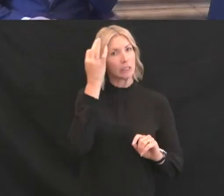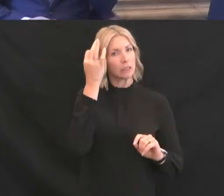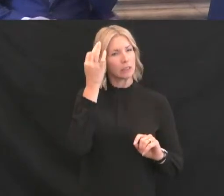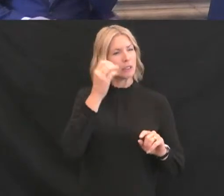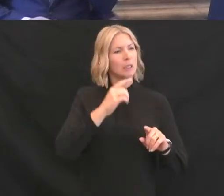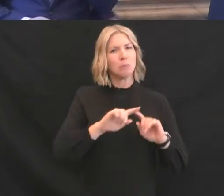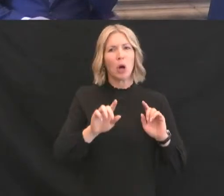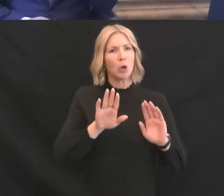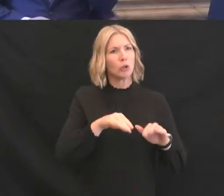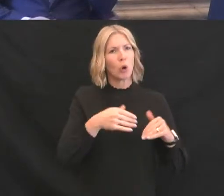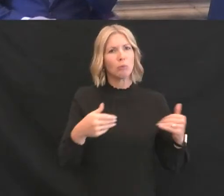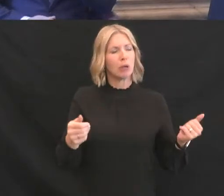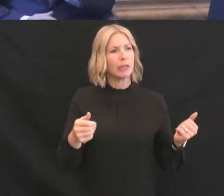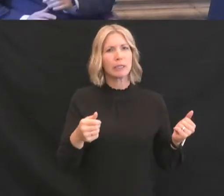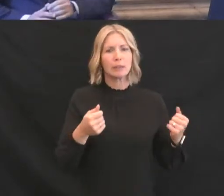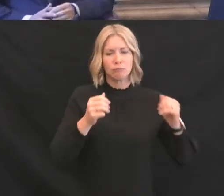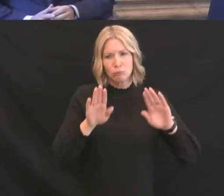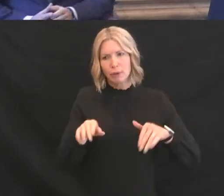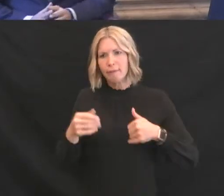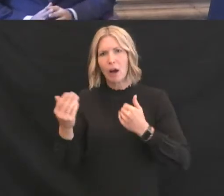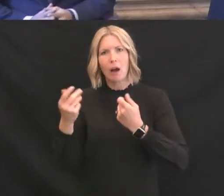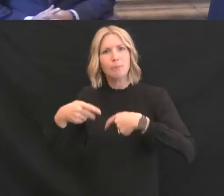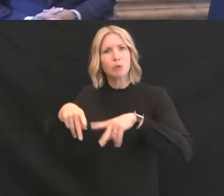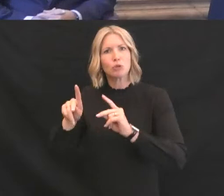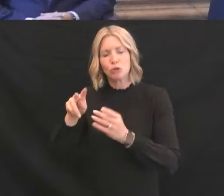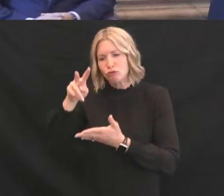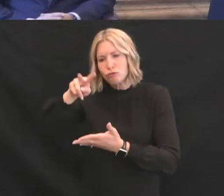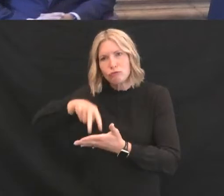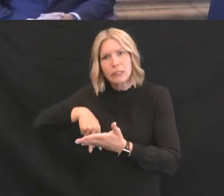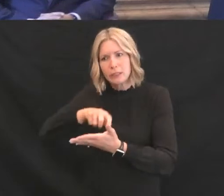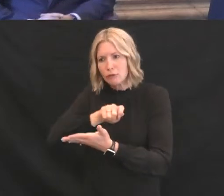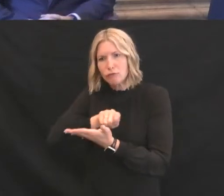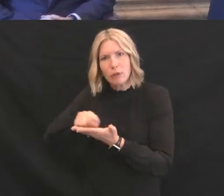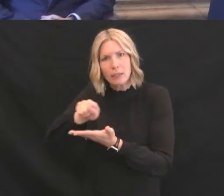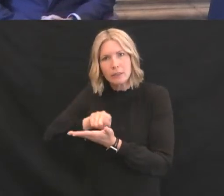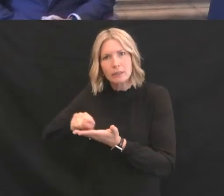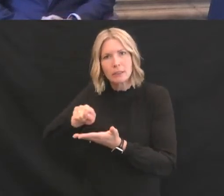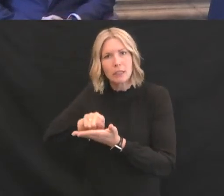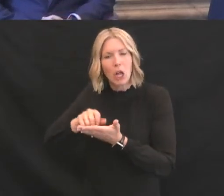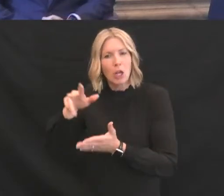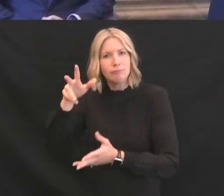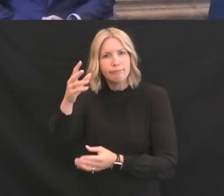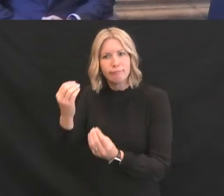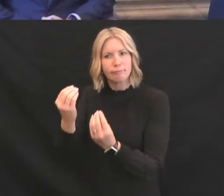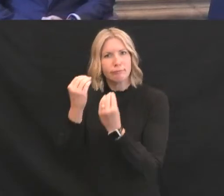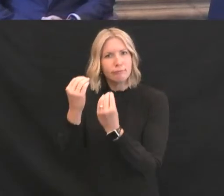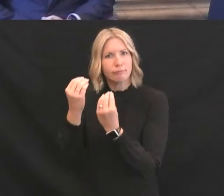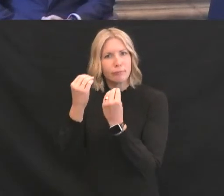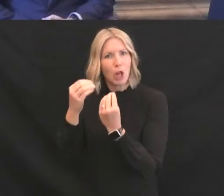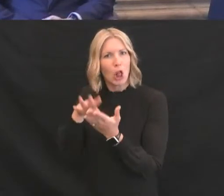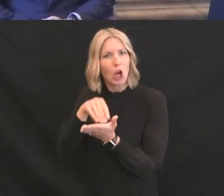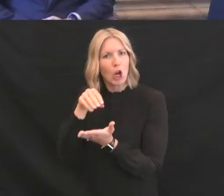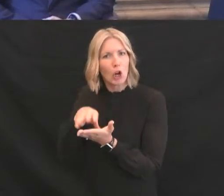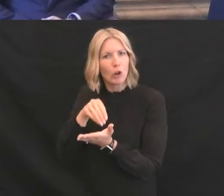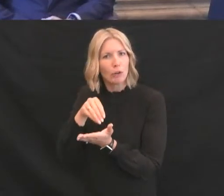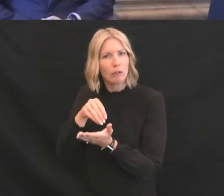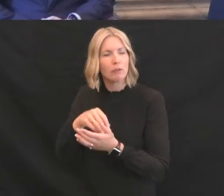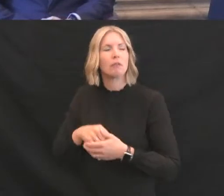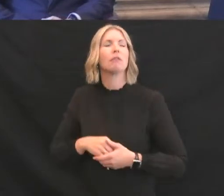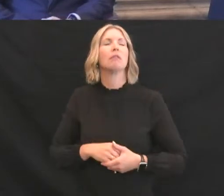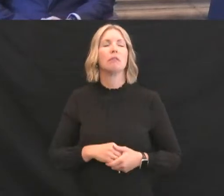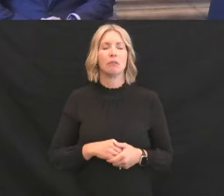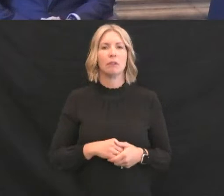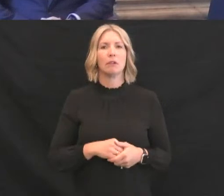to learn to read and write it. In his leadership role, Monsieur Cormier had